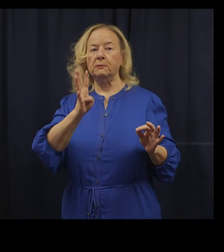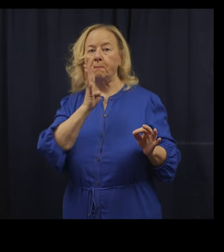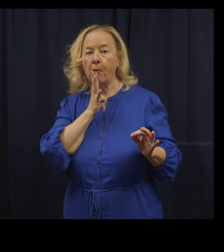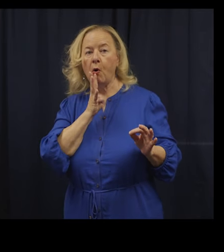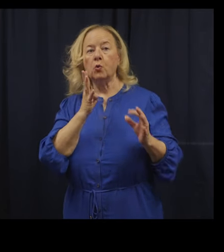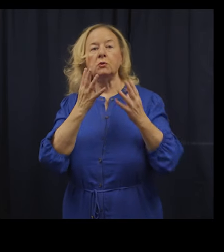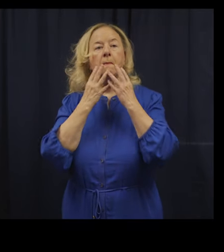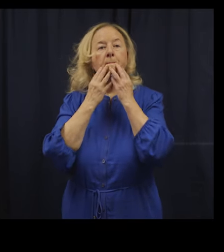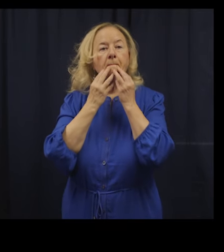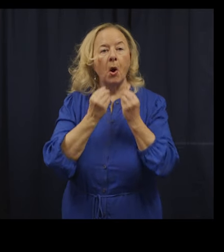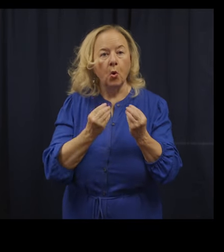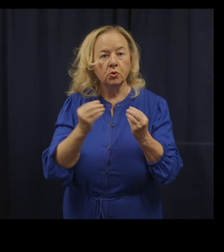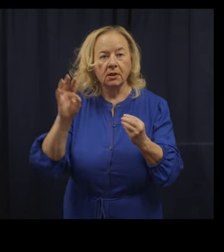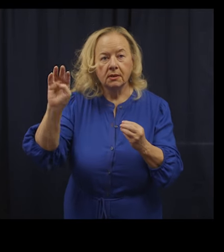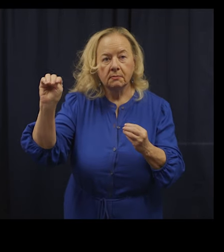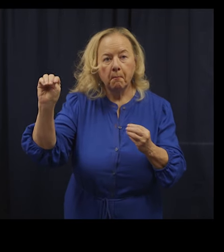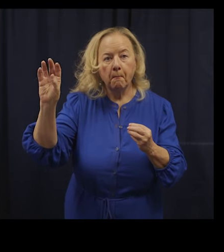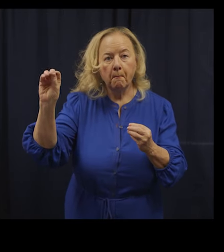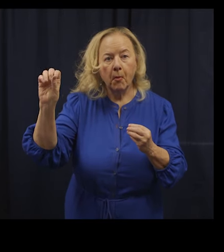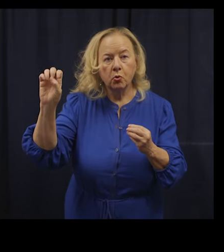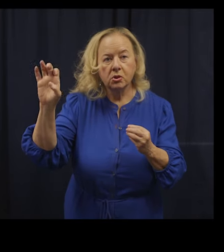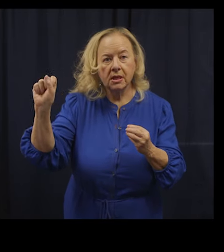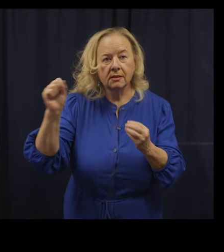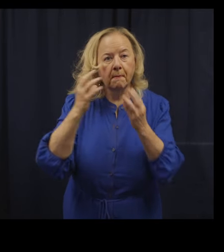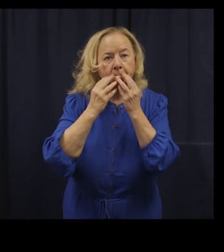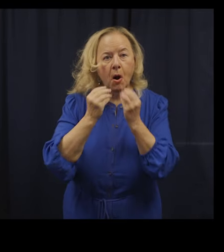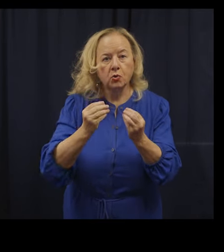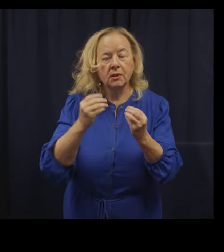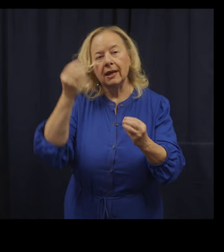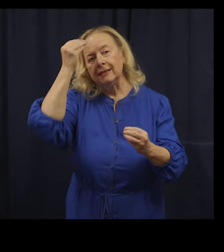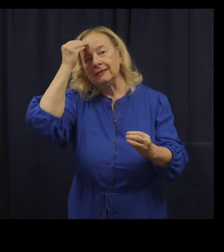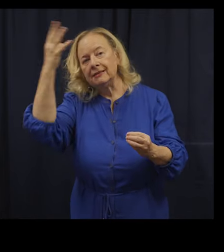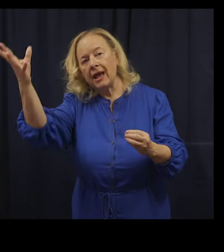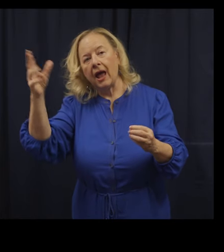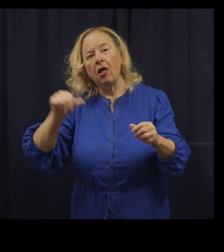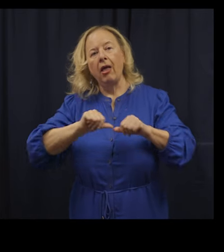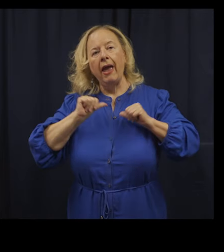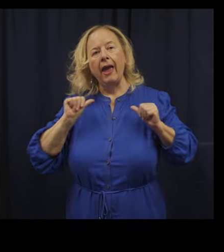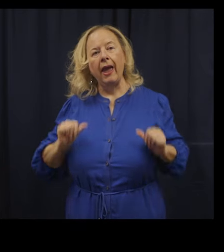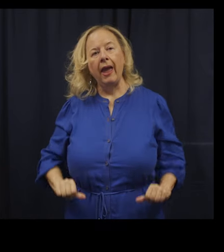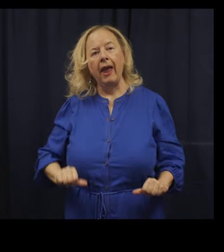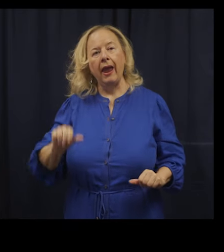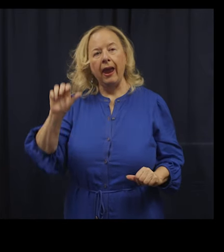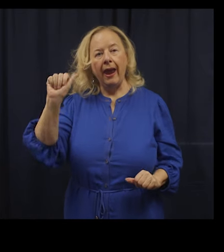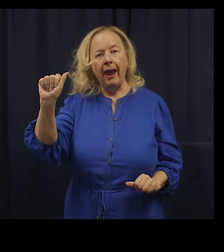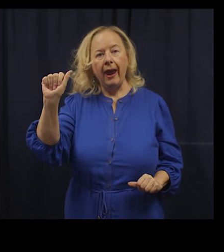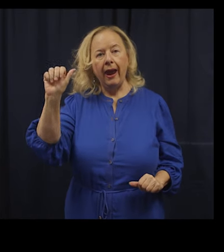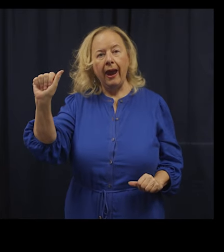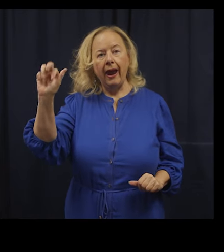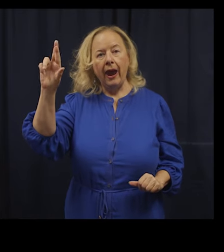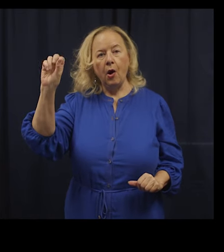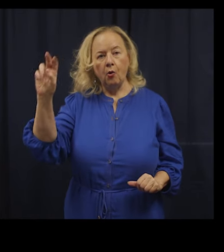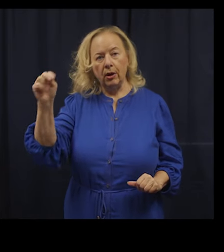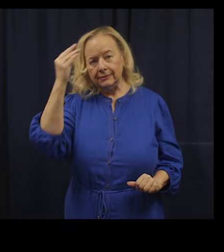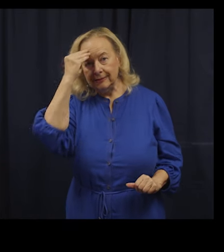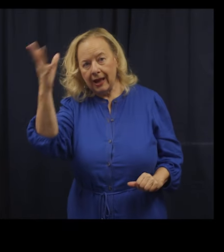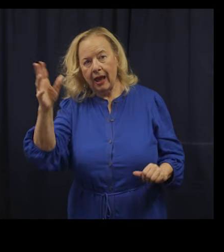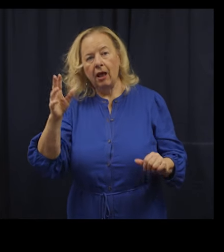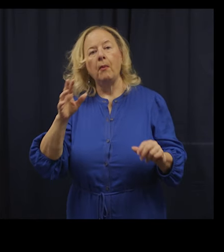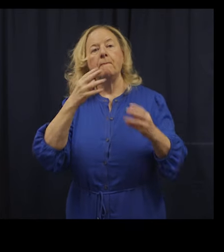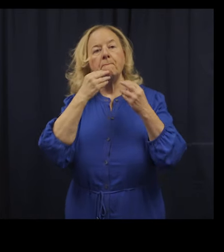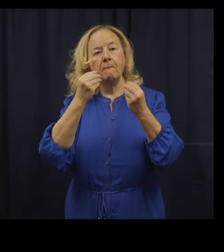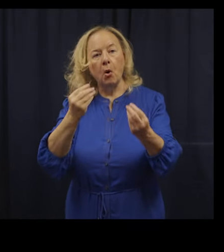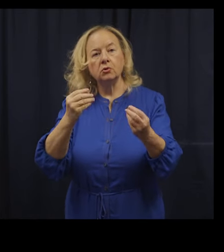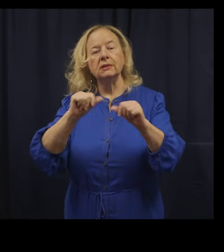Moses, and he said, tell Aaron and say to him, when you set up